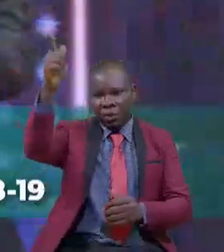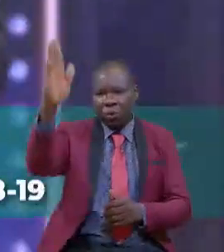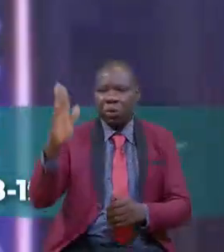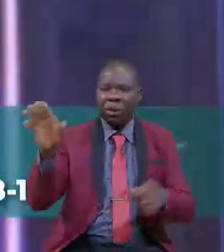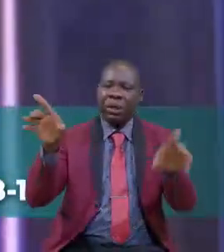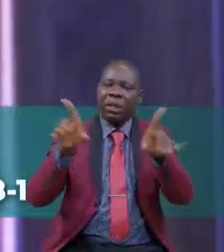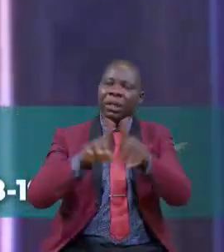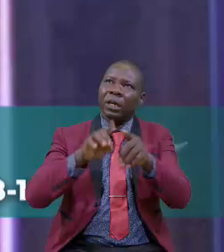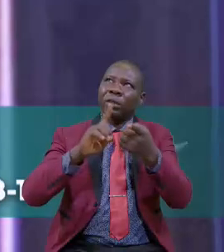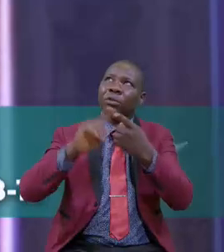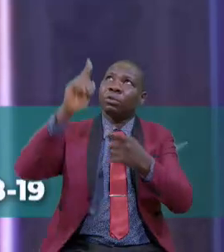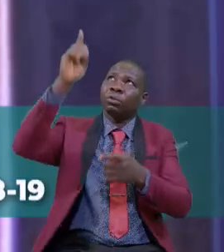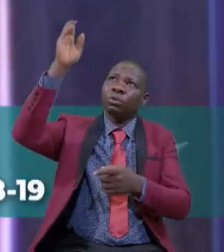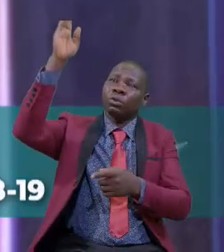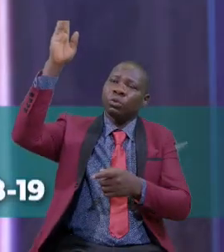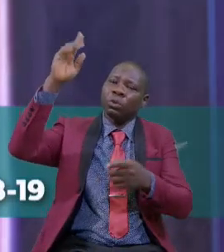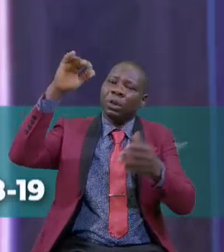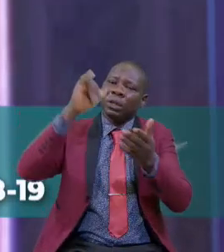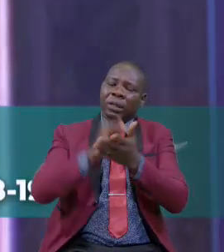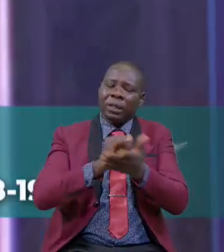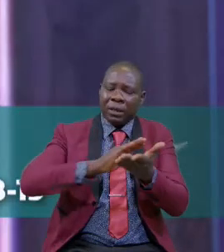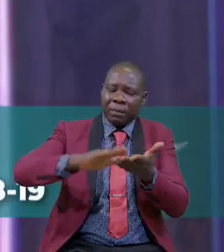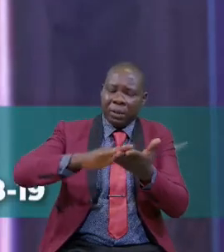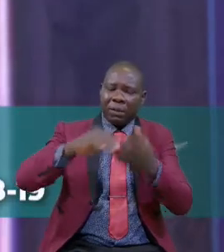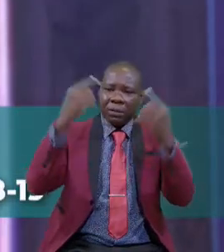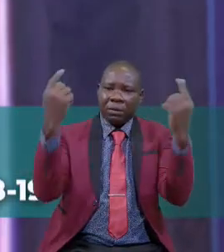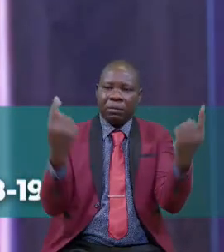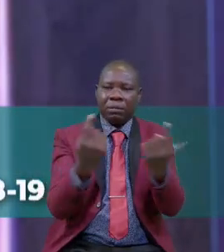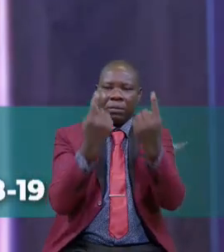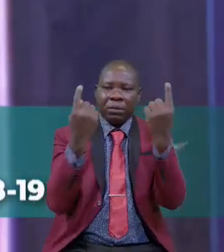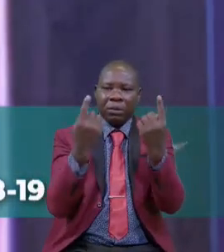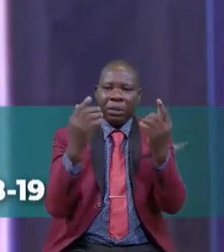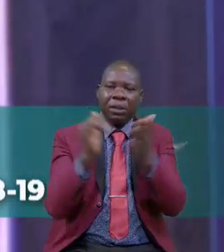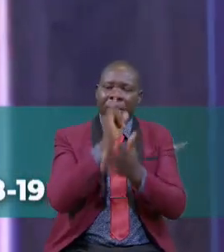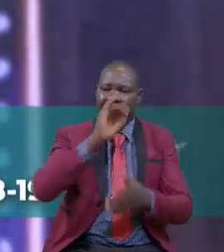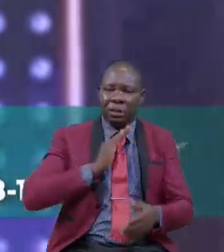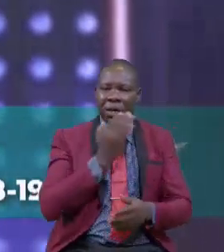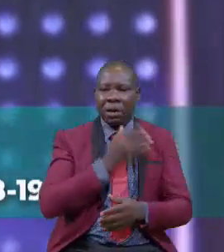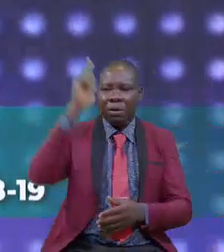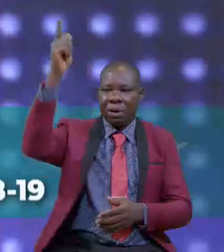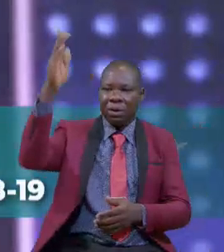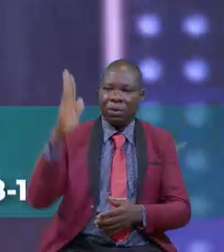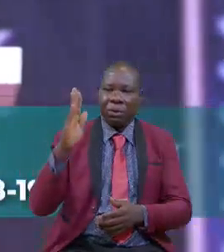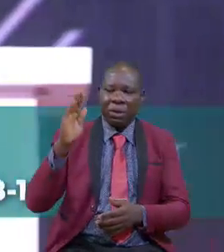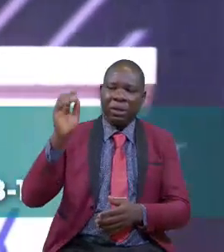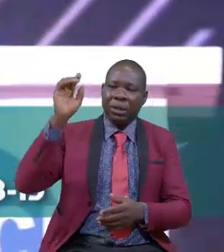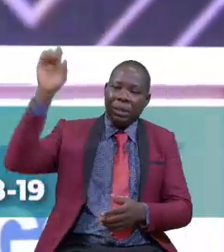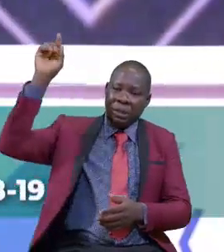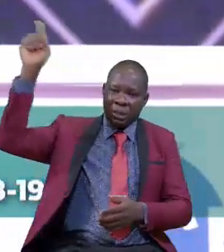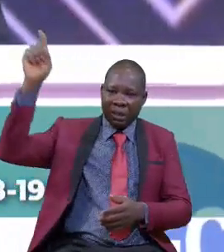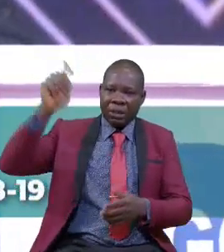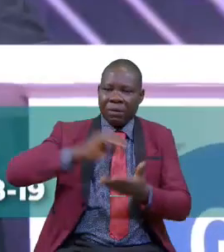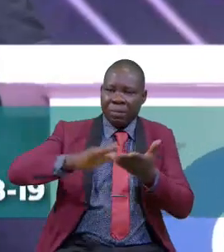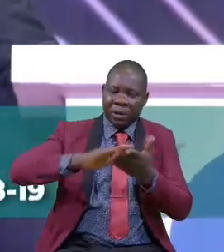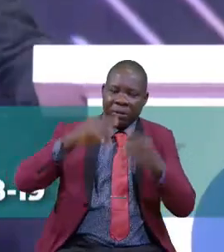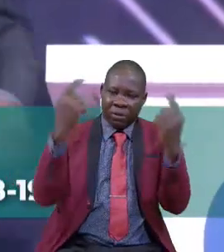that pardoneth iniquity?" That's our God, pardoneth iniquity. Of the old generation, He pardoned